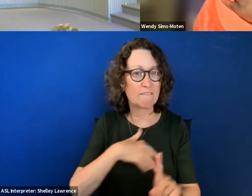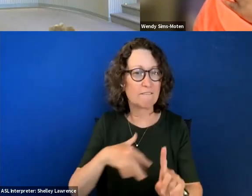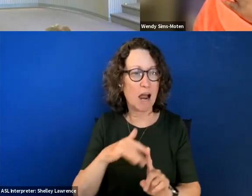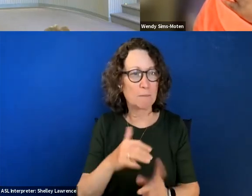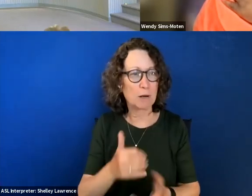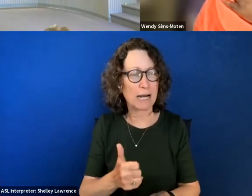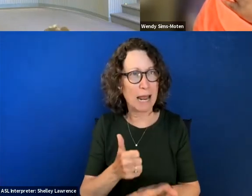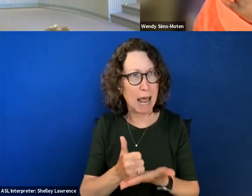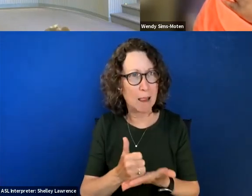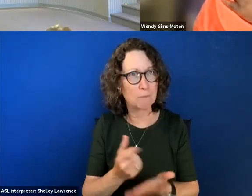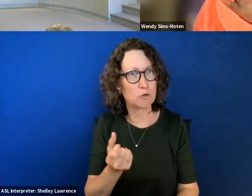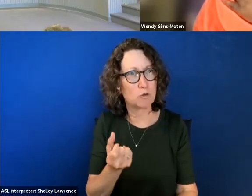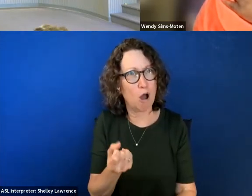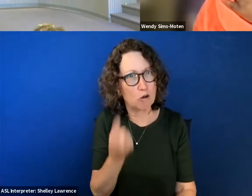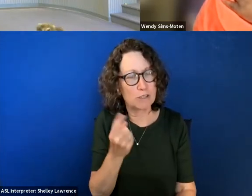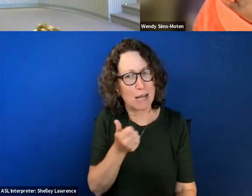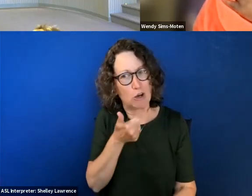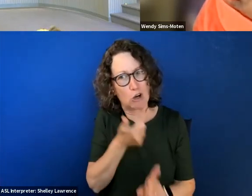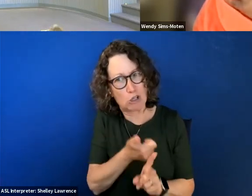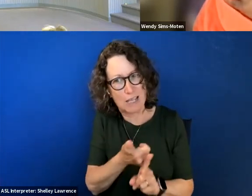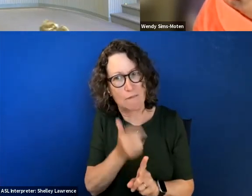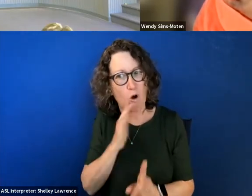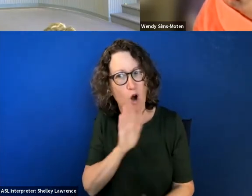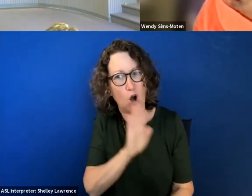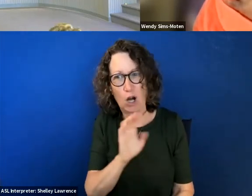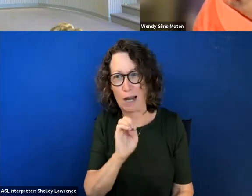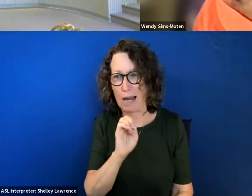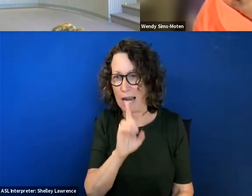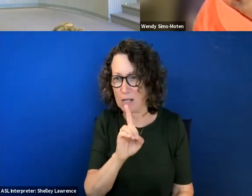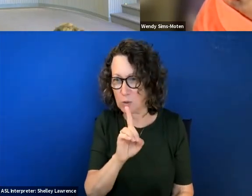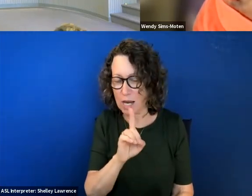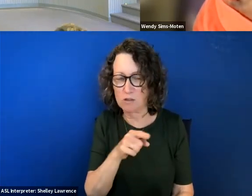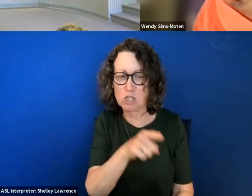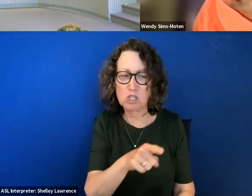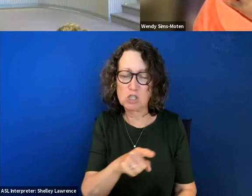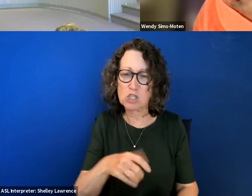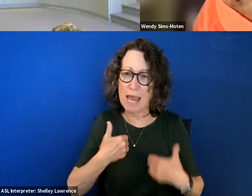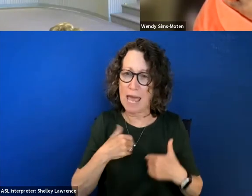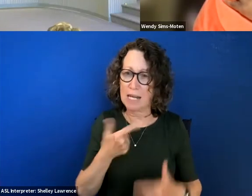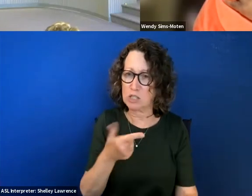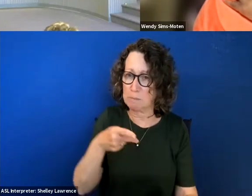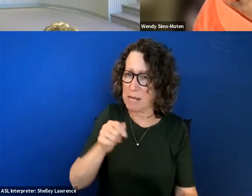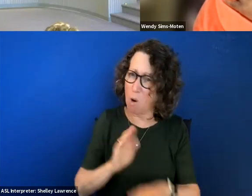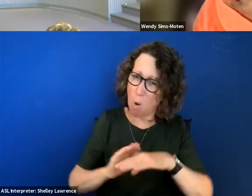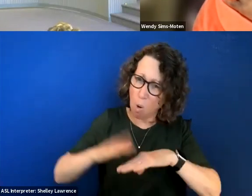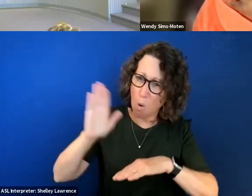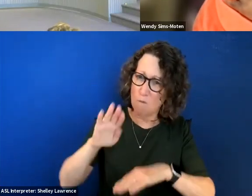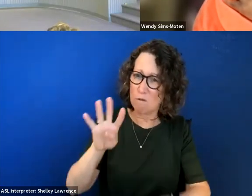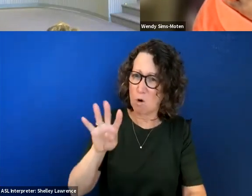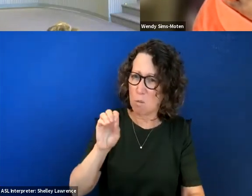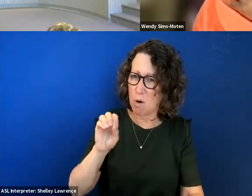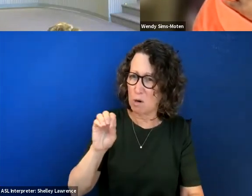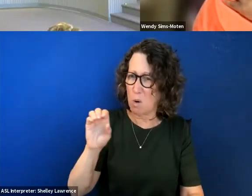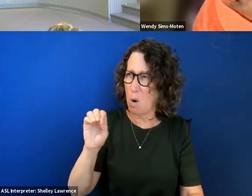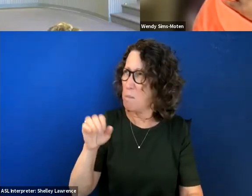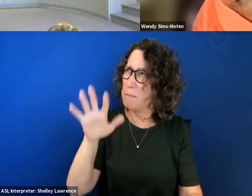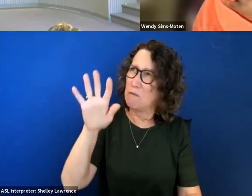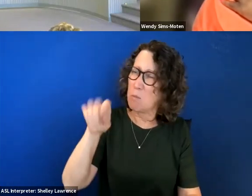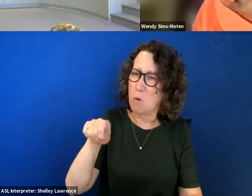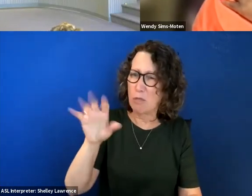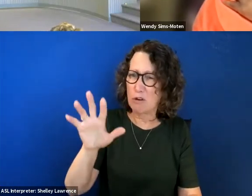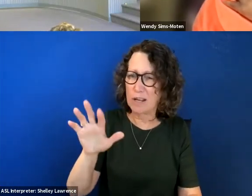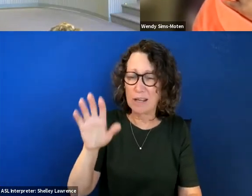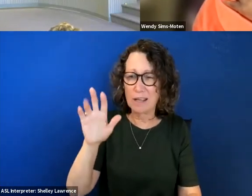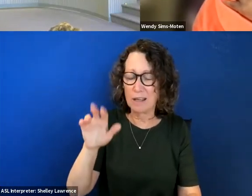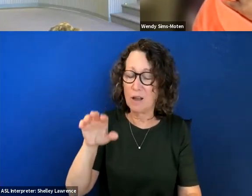her realizing herself or her education. She held a GPA over 4.0, maybe a 4.3. Did you know